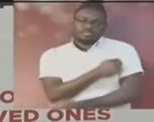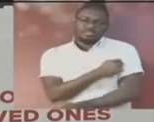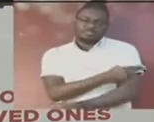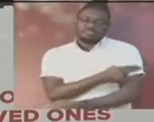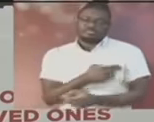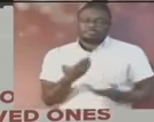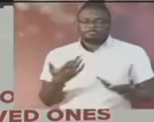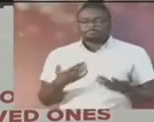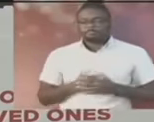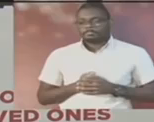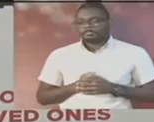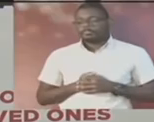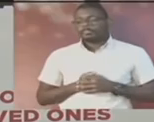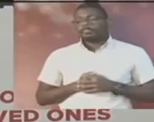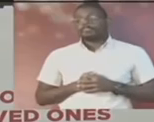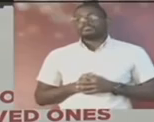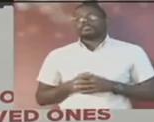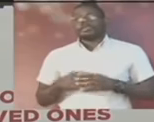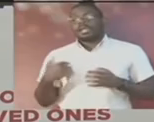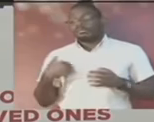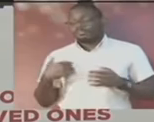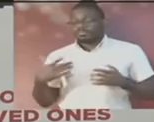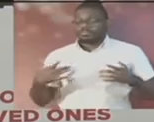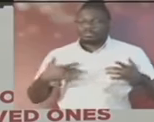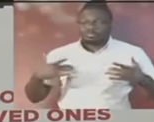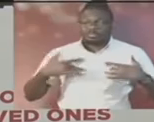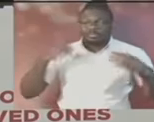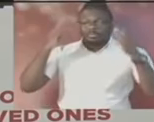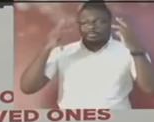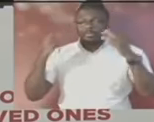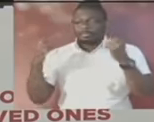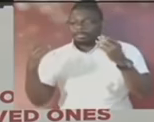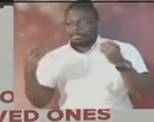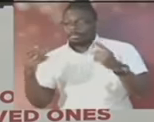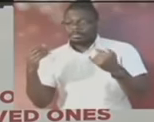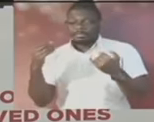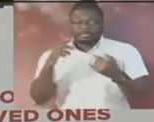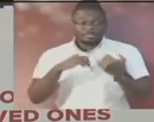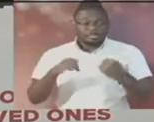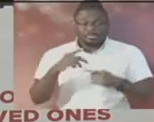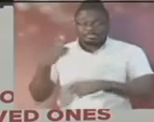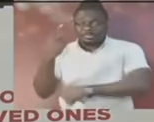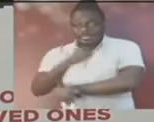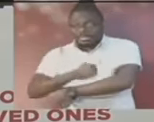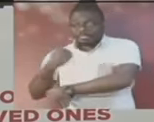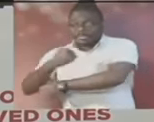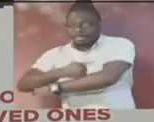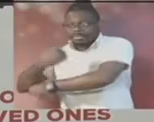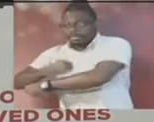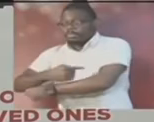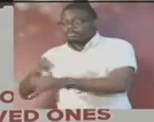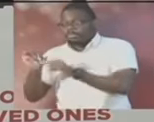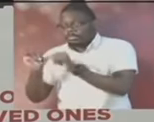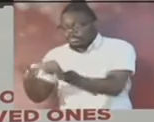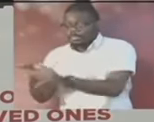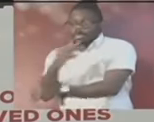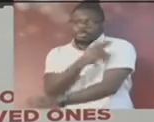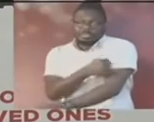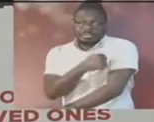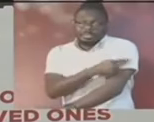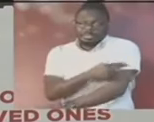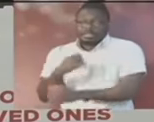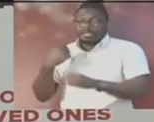and a concern about the number of days that we will have hospital beds for. Just to give you an